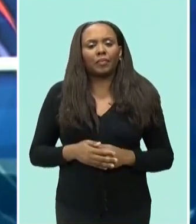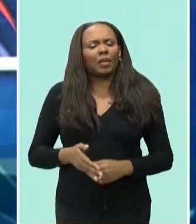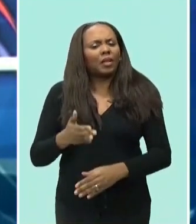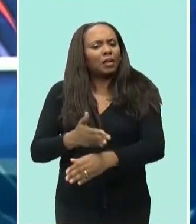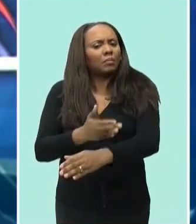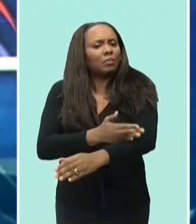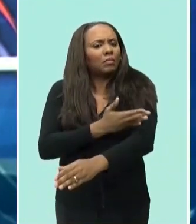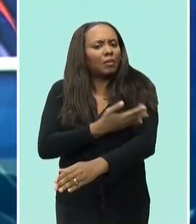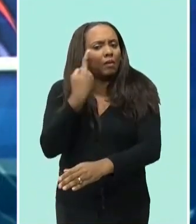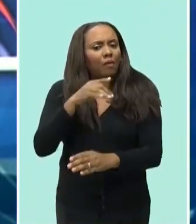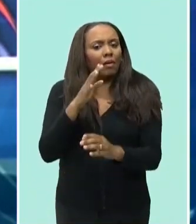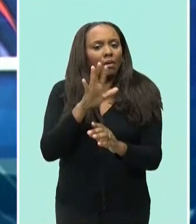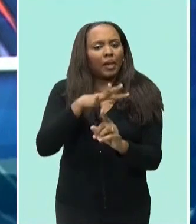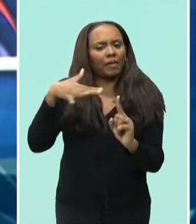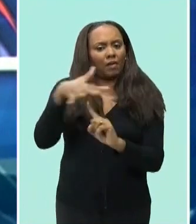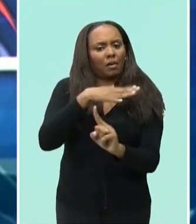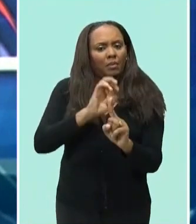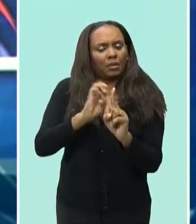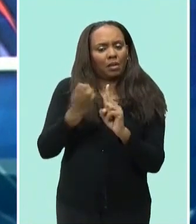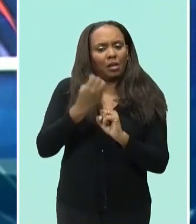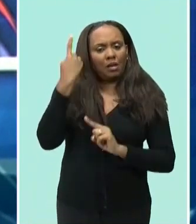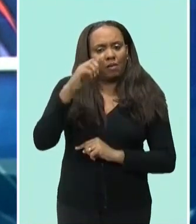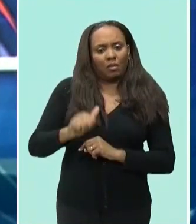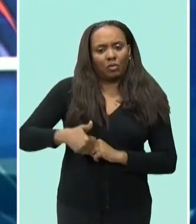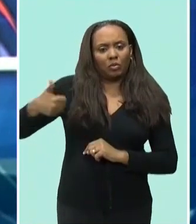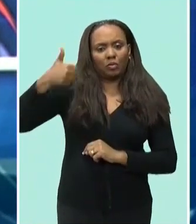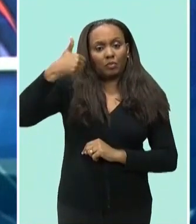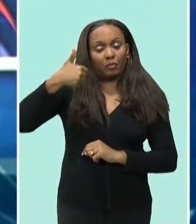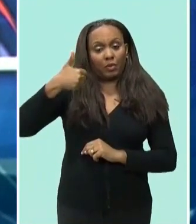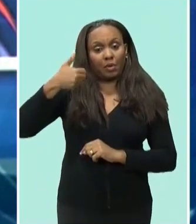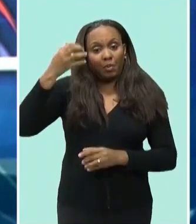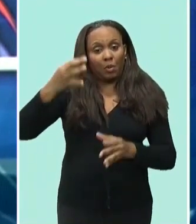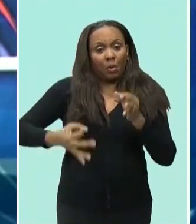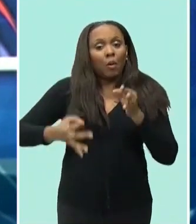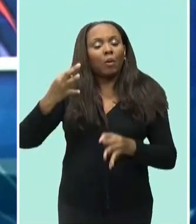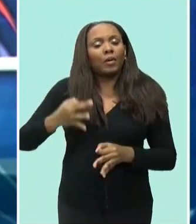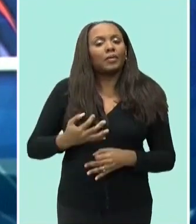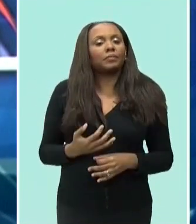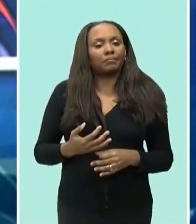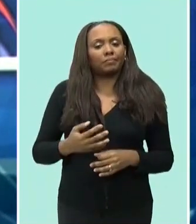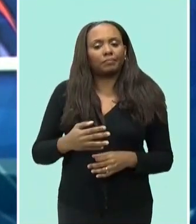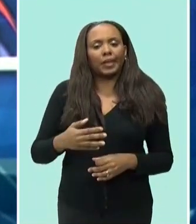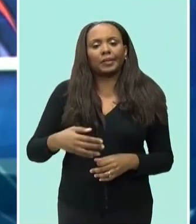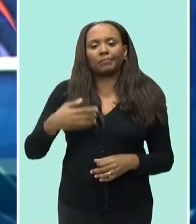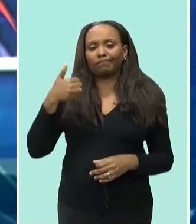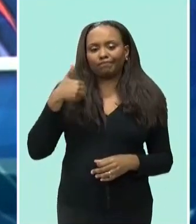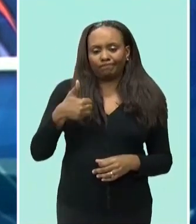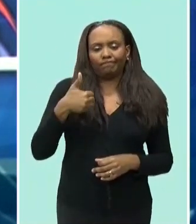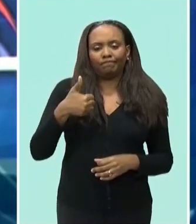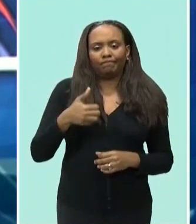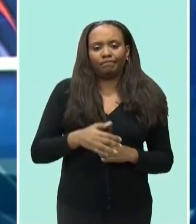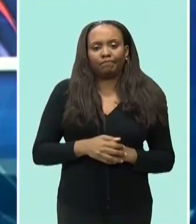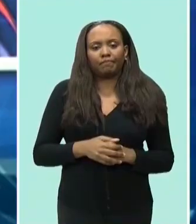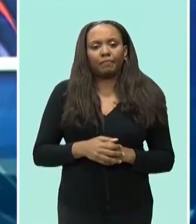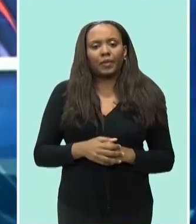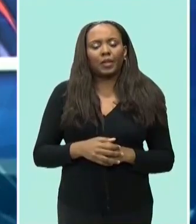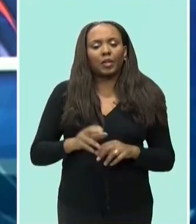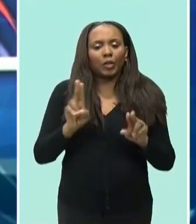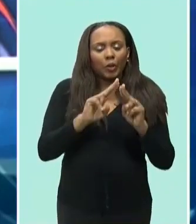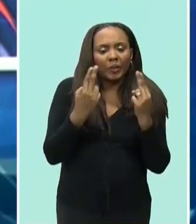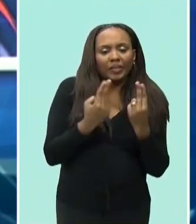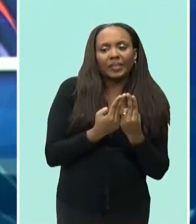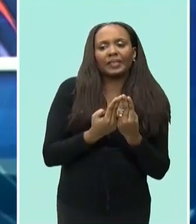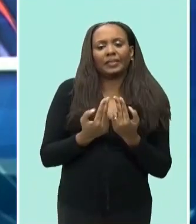Supreme Court complex have received the thumbs up from representatives of the National Union of Public Workers and the Bar Association.